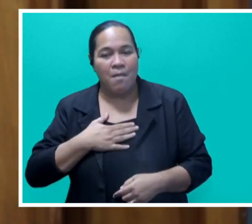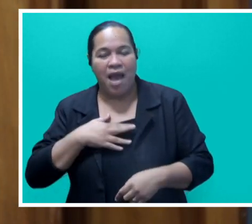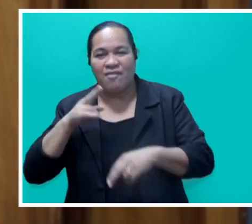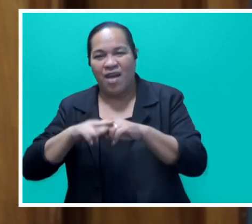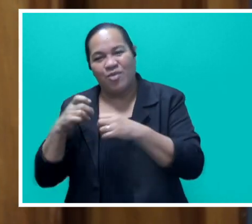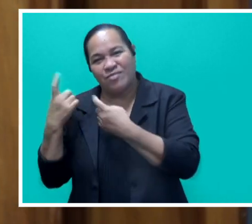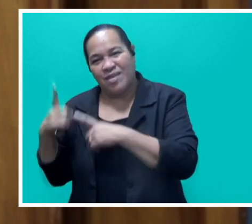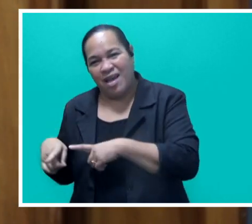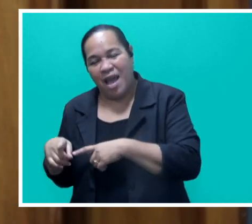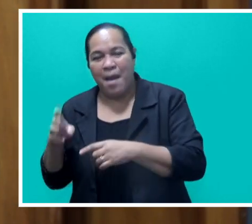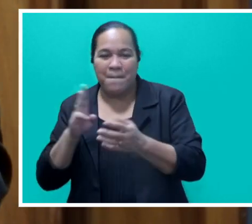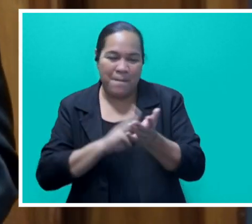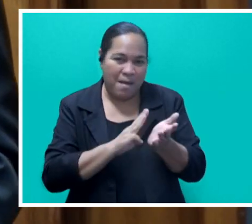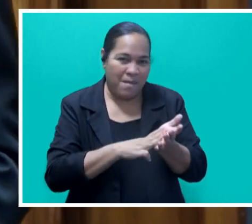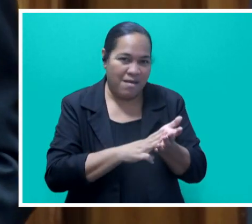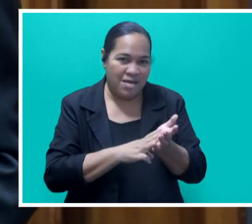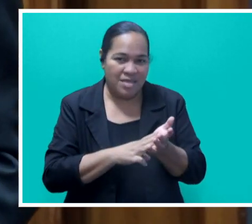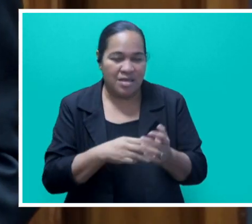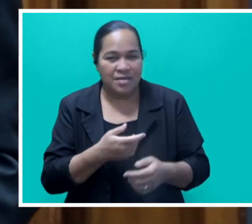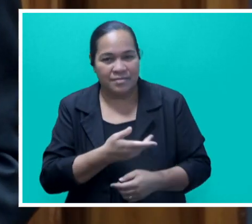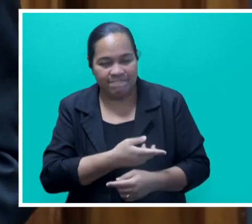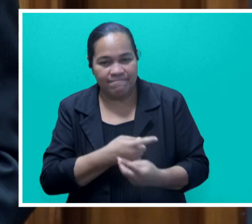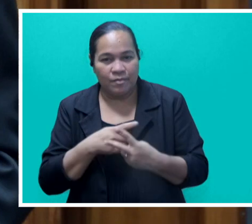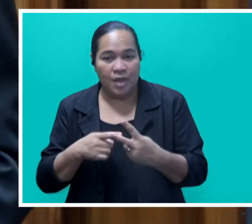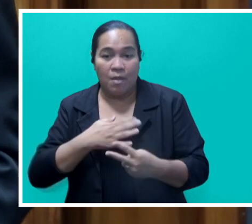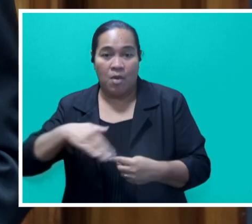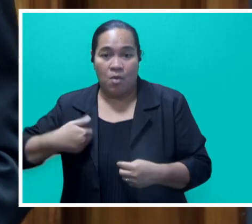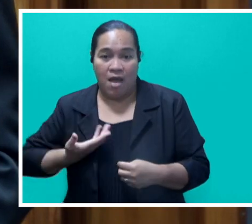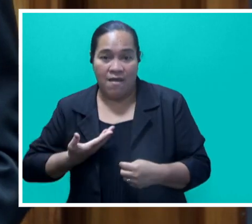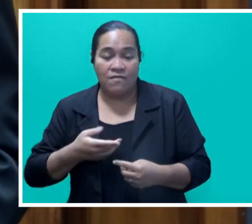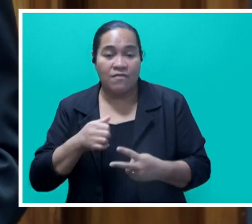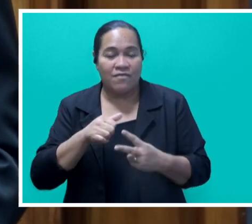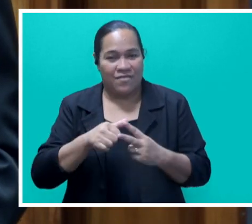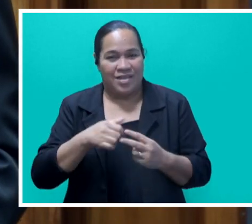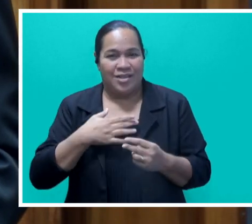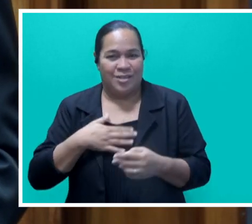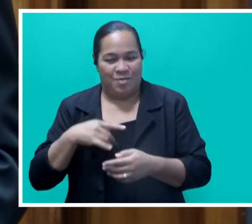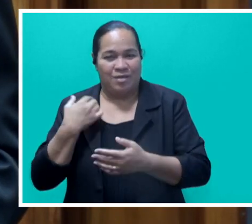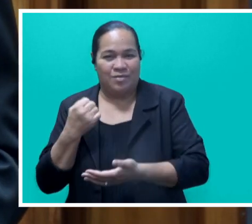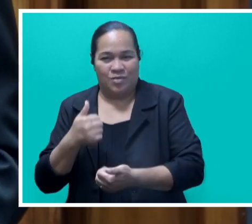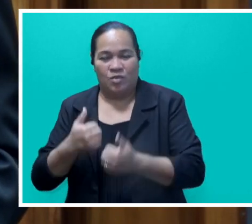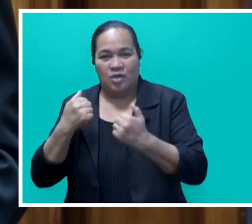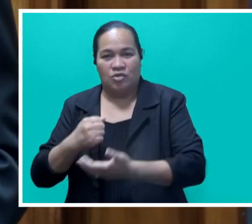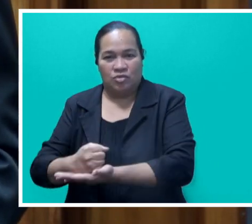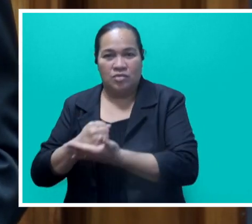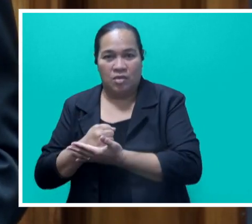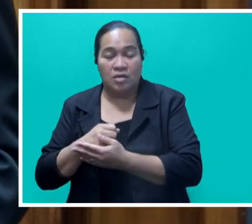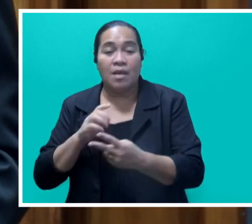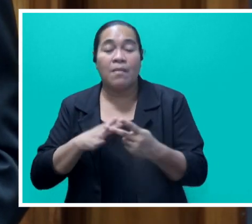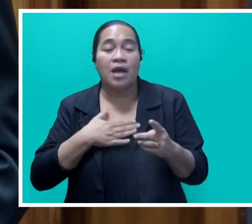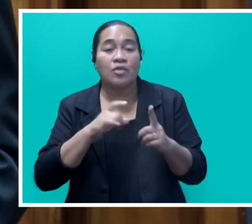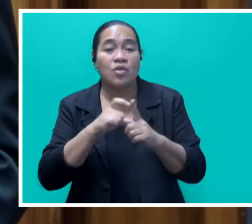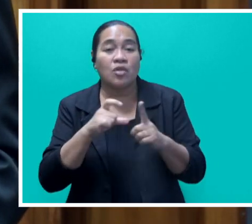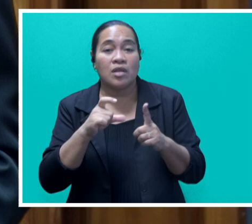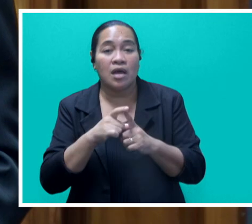mother, Mrs. Esther Manoa Kamikamica, my wife and rock and steel, and daughter Anne-Marie, the